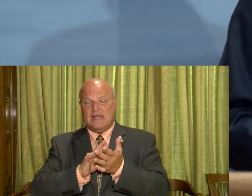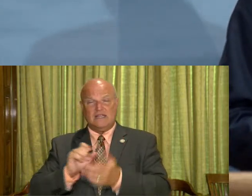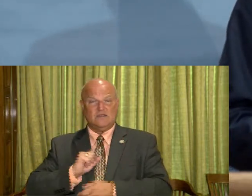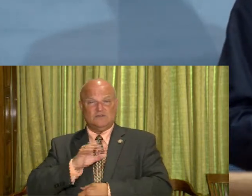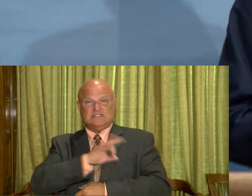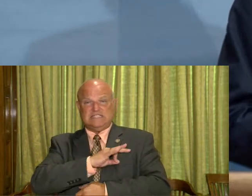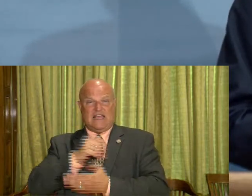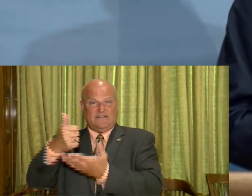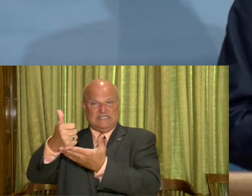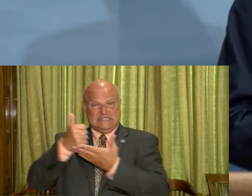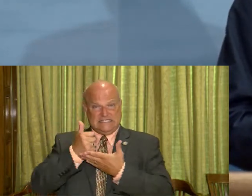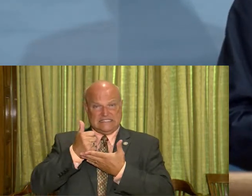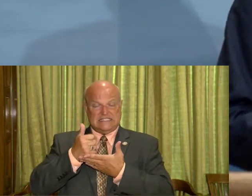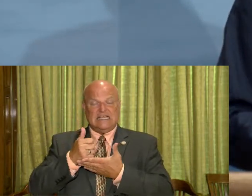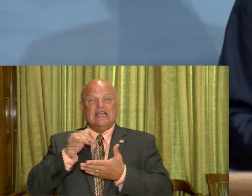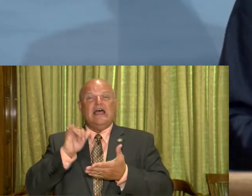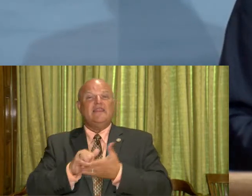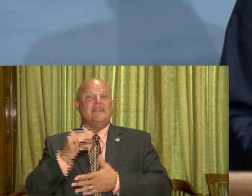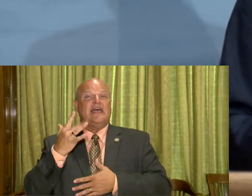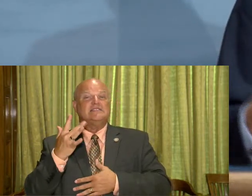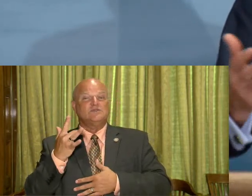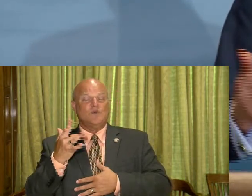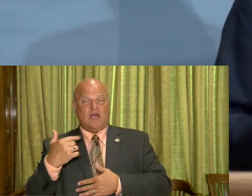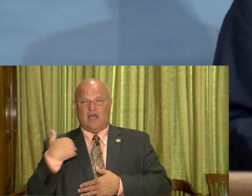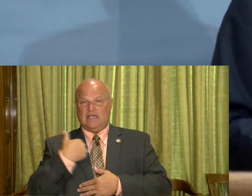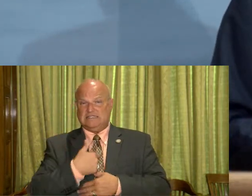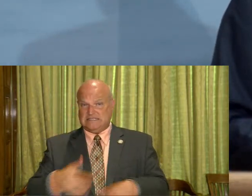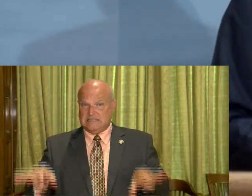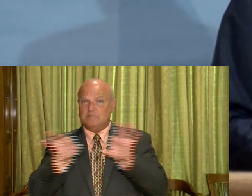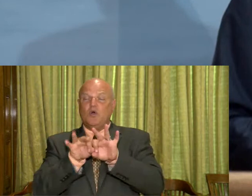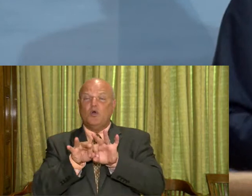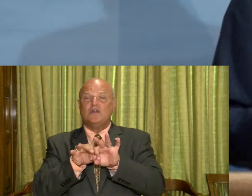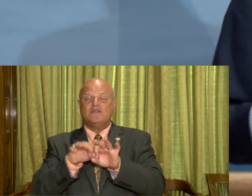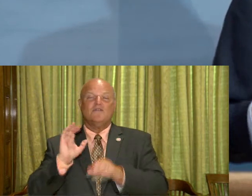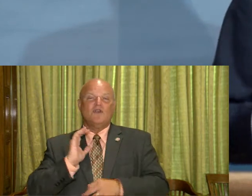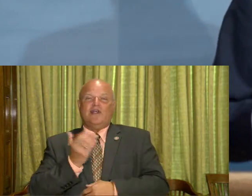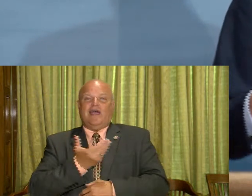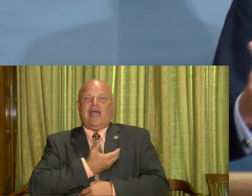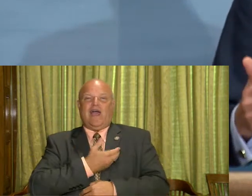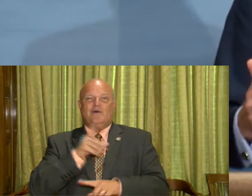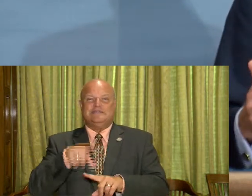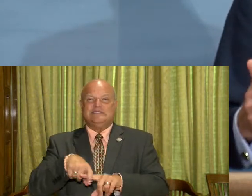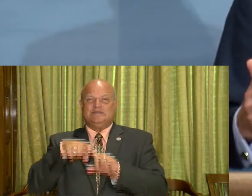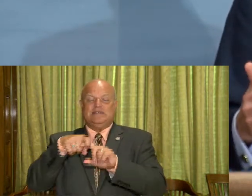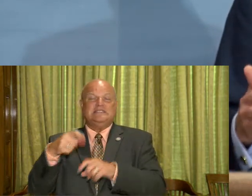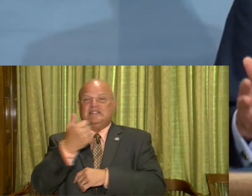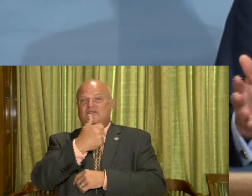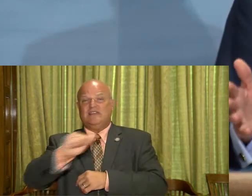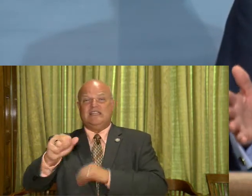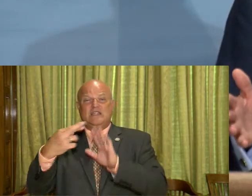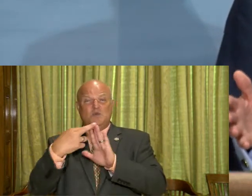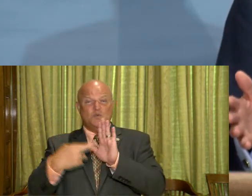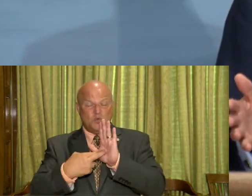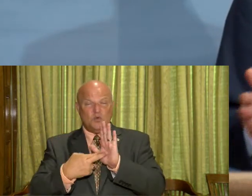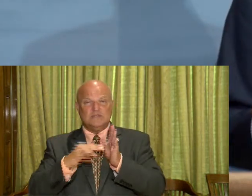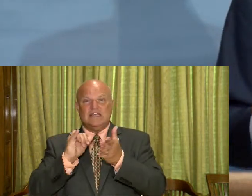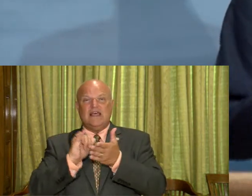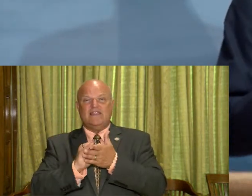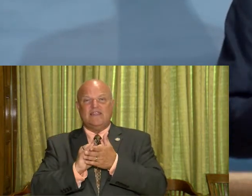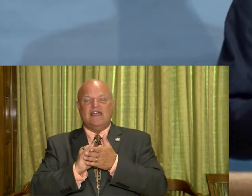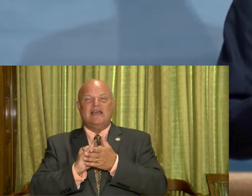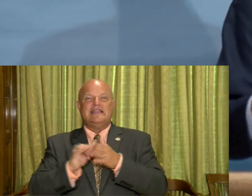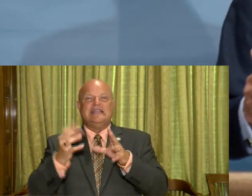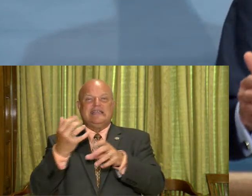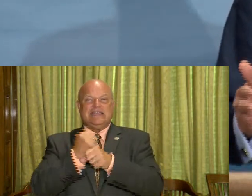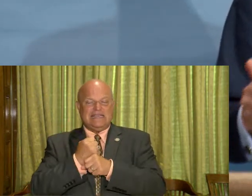assistance. And that's why the latter part is very important in terms of our suspension of any rules that is a